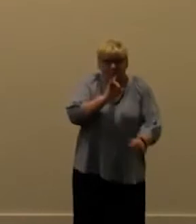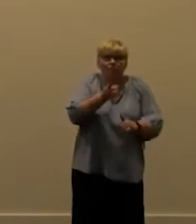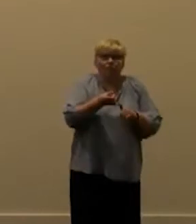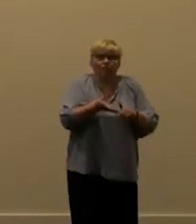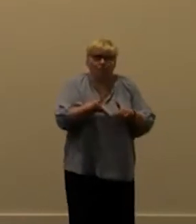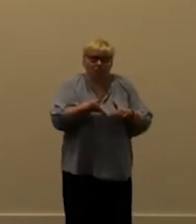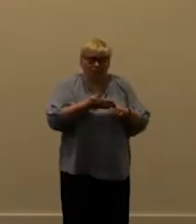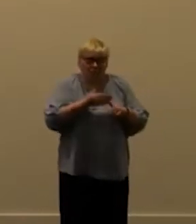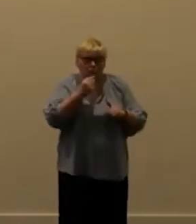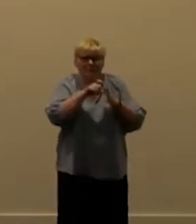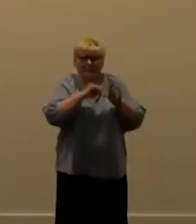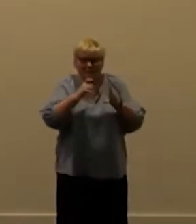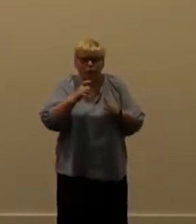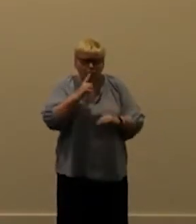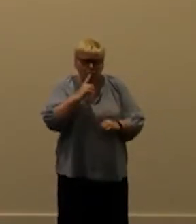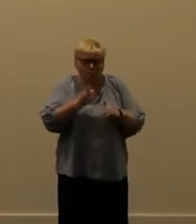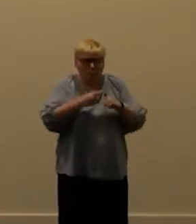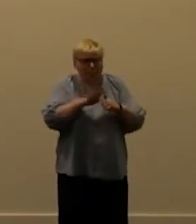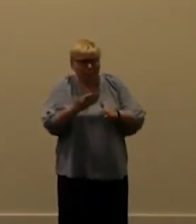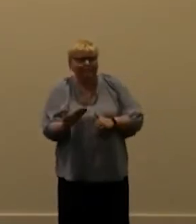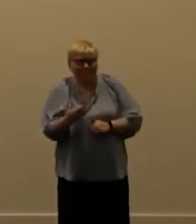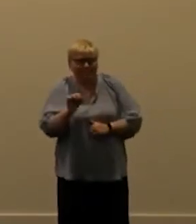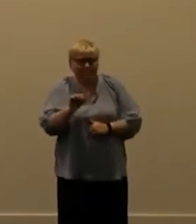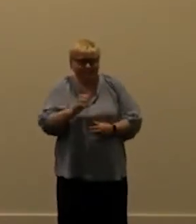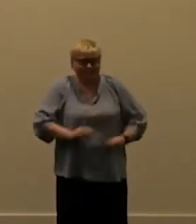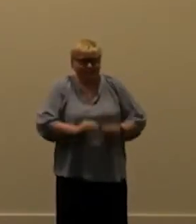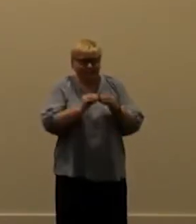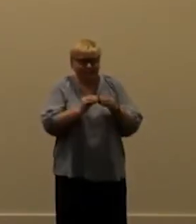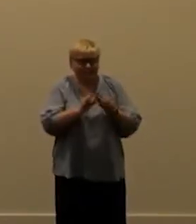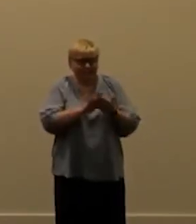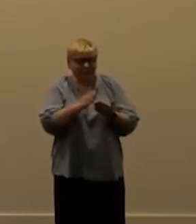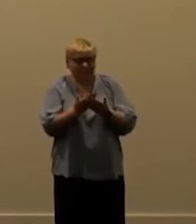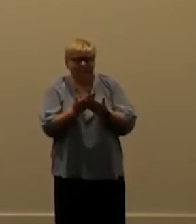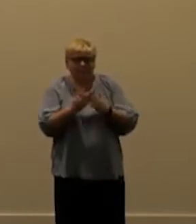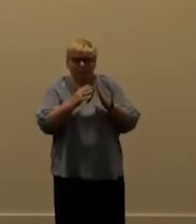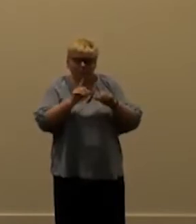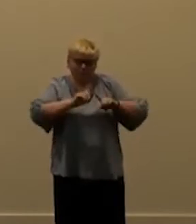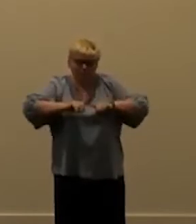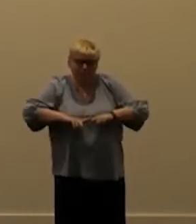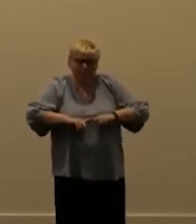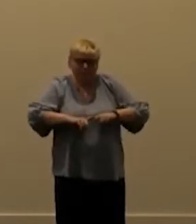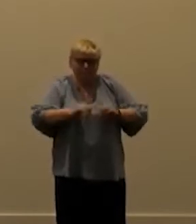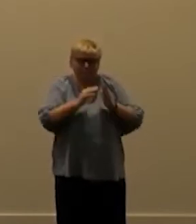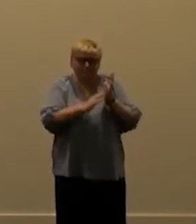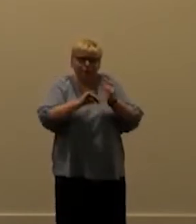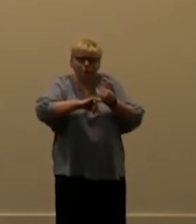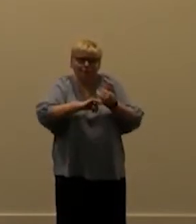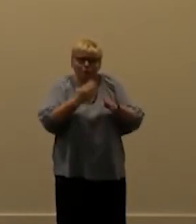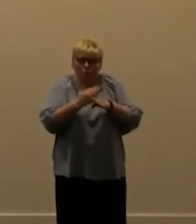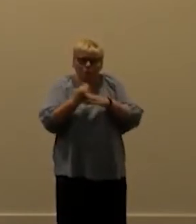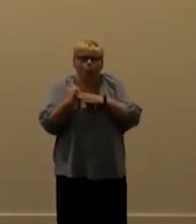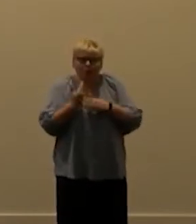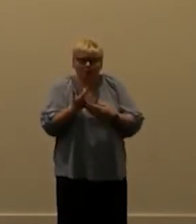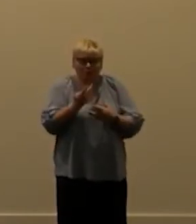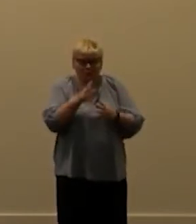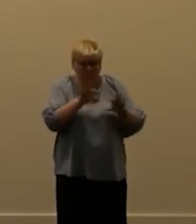can use DSC to automate the deployment of configuration across multiple Microsoft 365 workloads. Now, I've just pulled